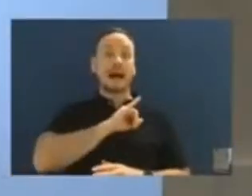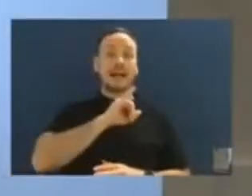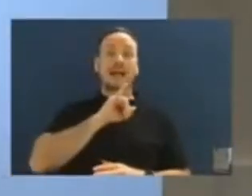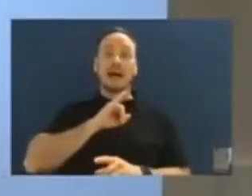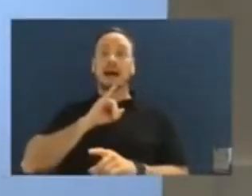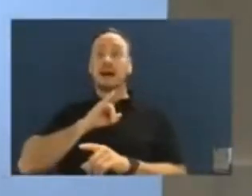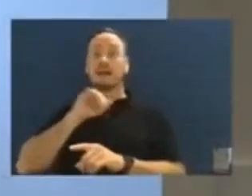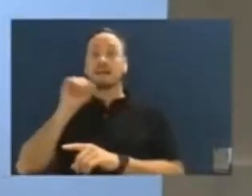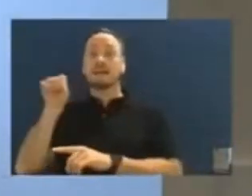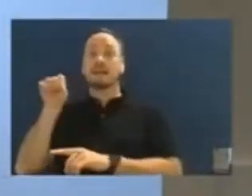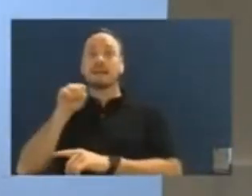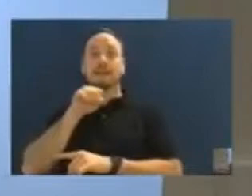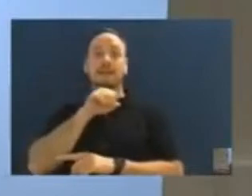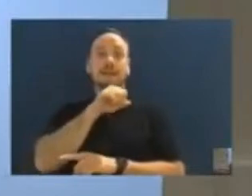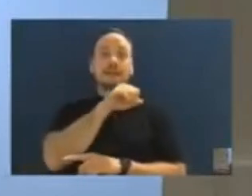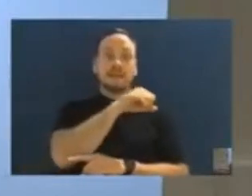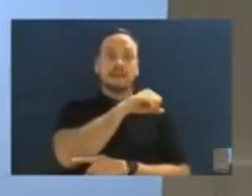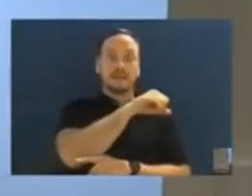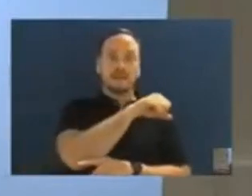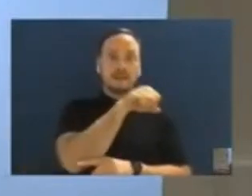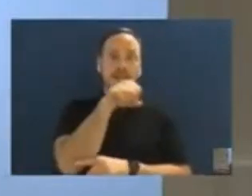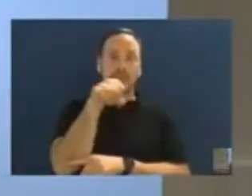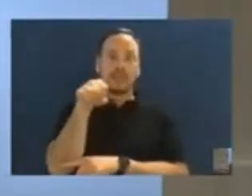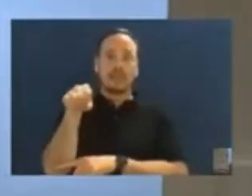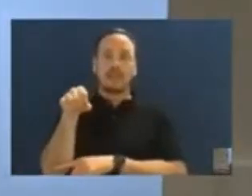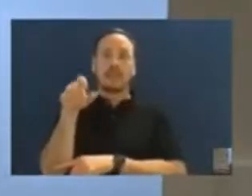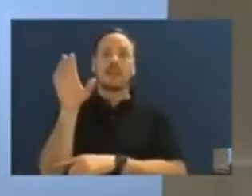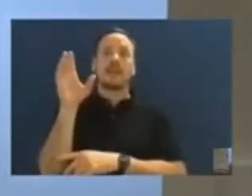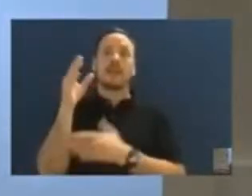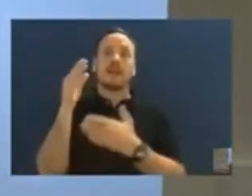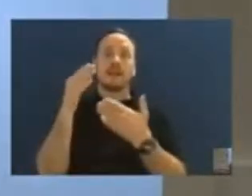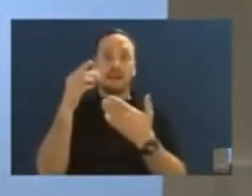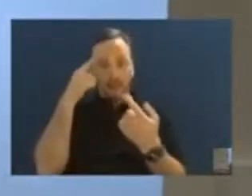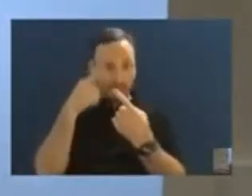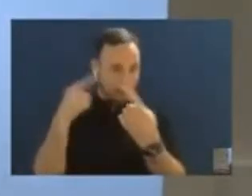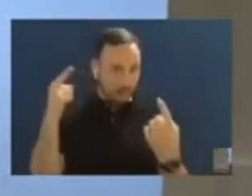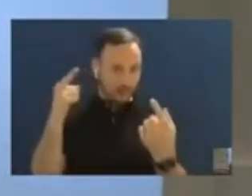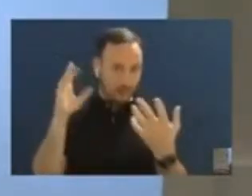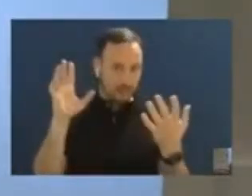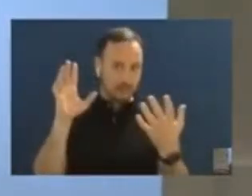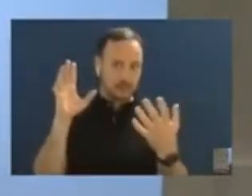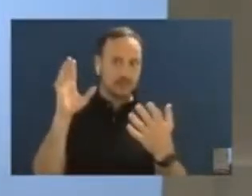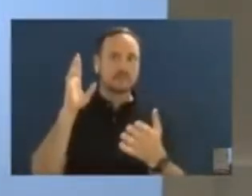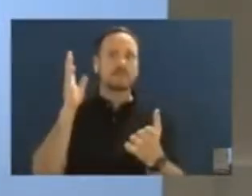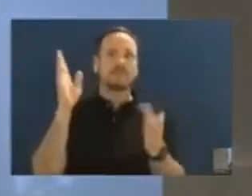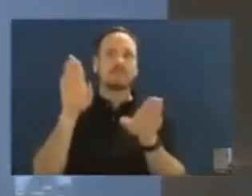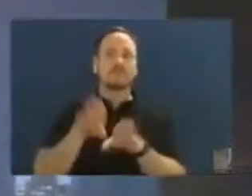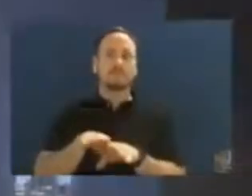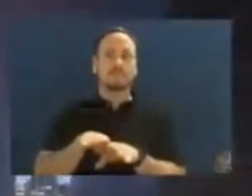Aye. Okay, opposed, seeing no opposition, we are adjourned.